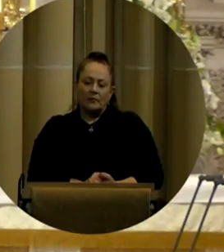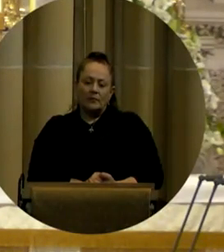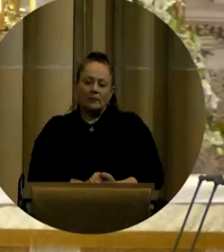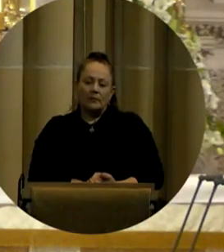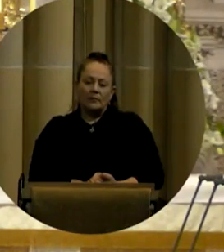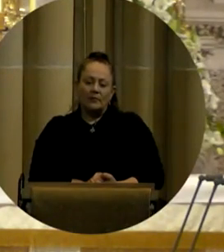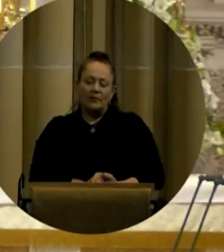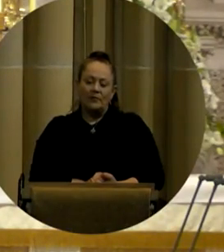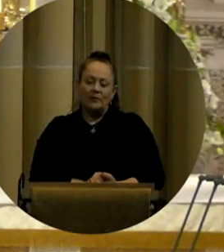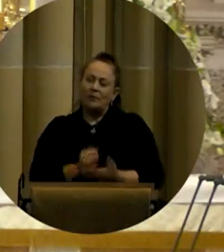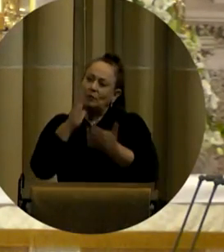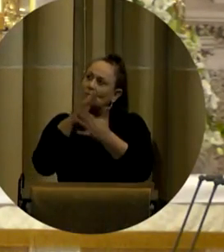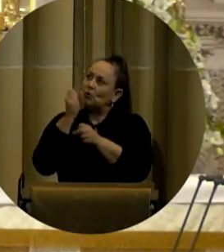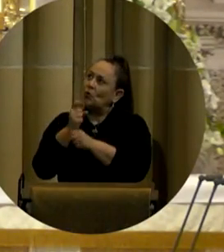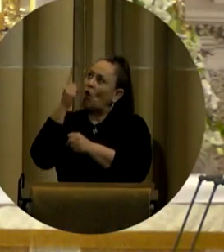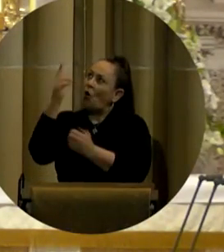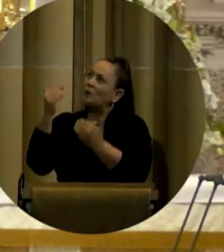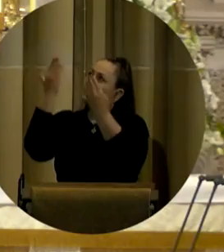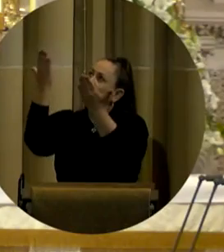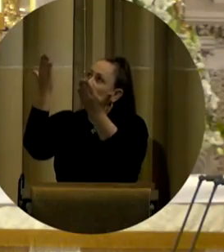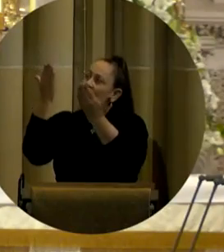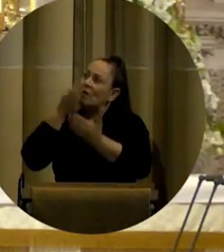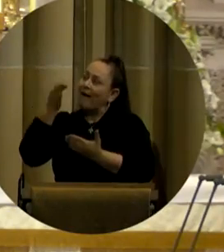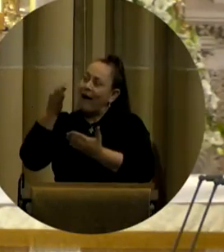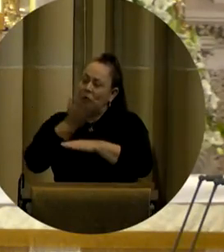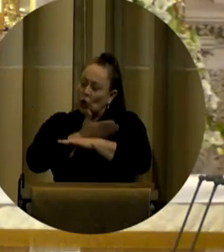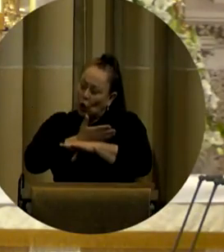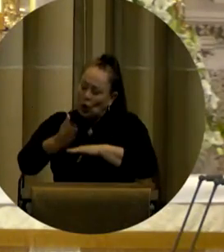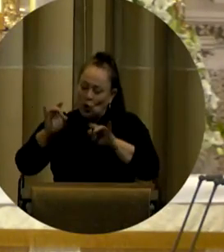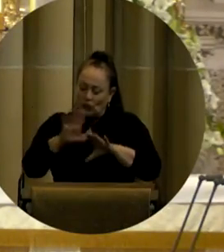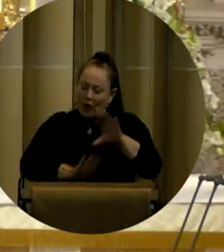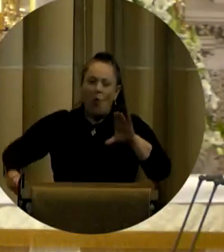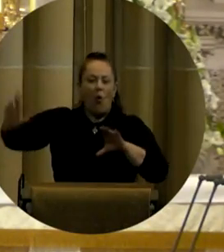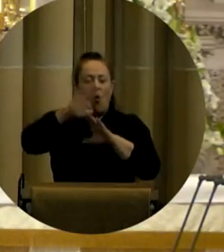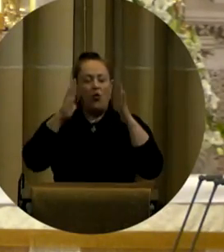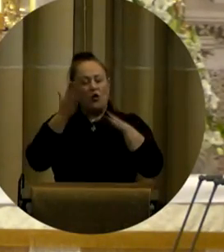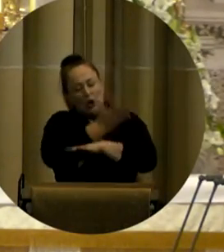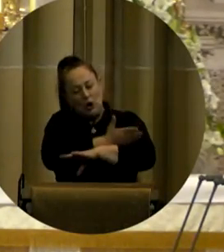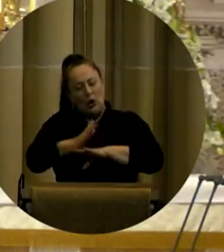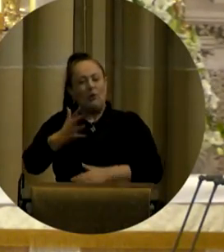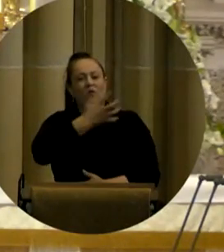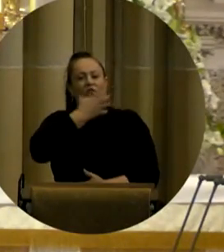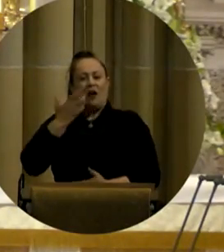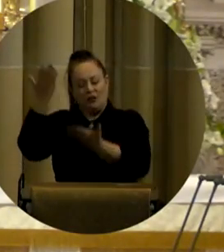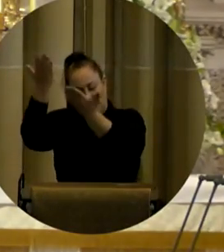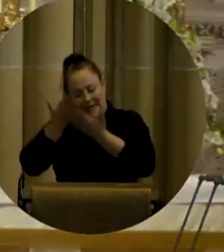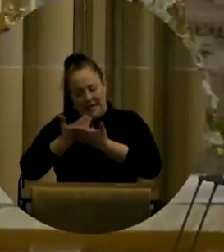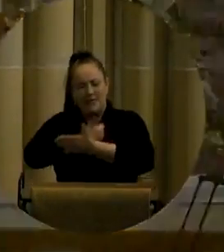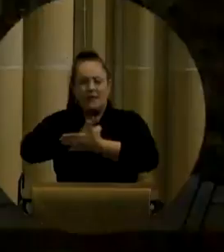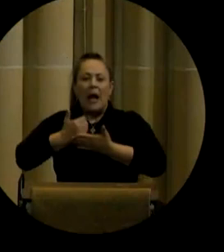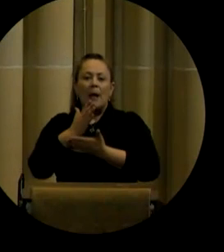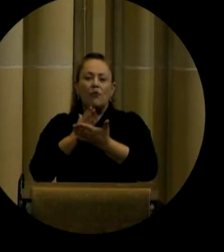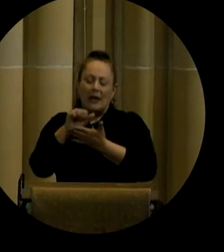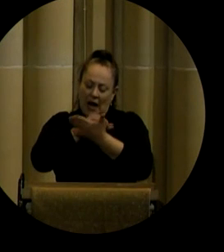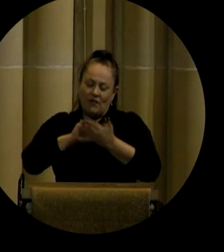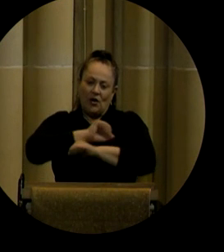Provident God, renew your church in Australia today. Give us our daily bread and